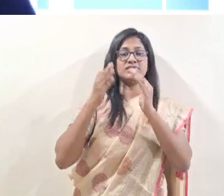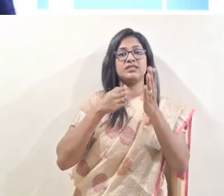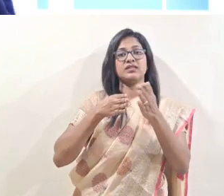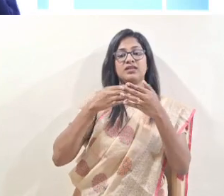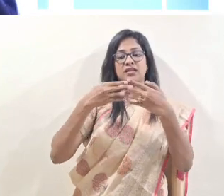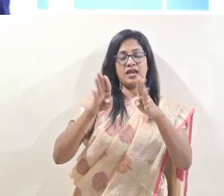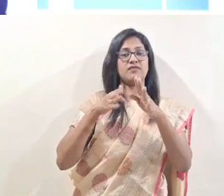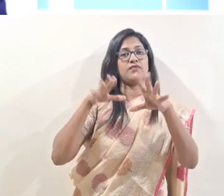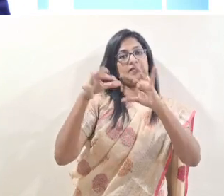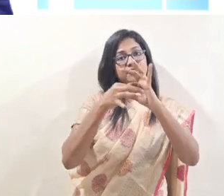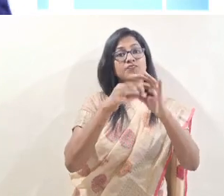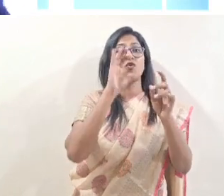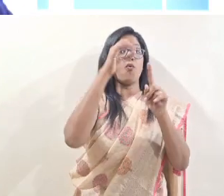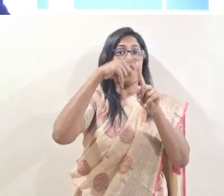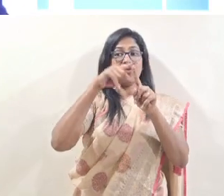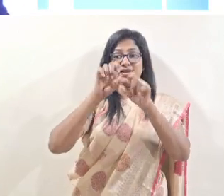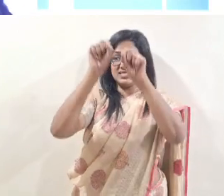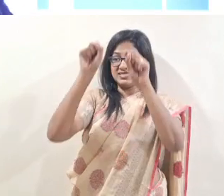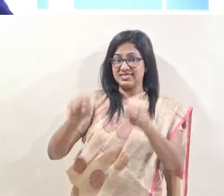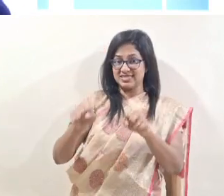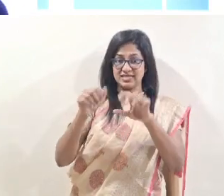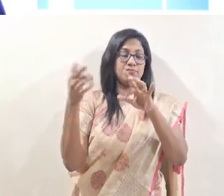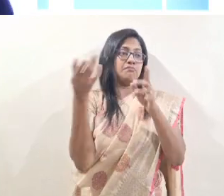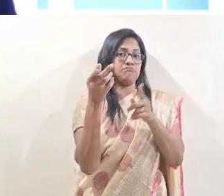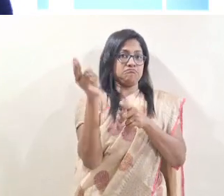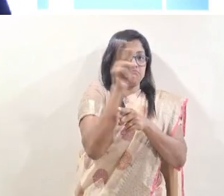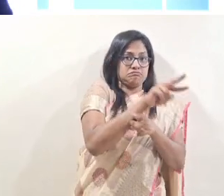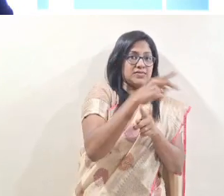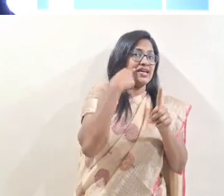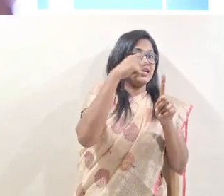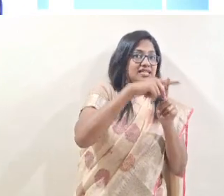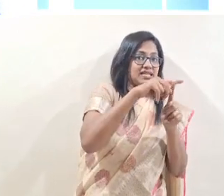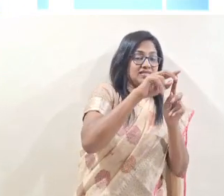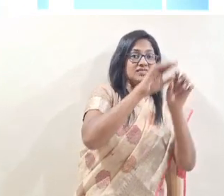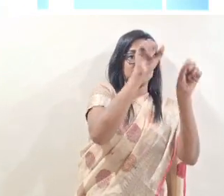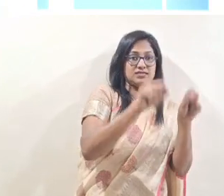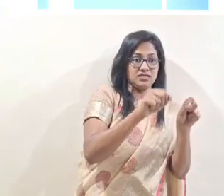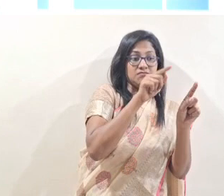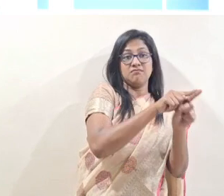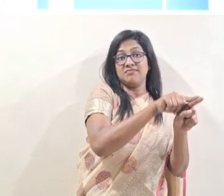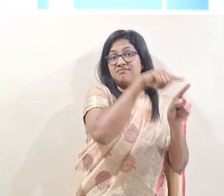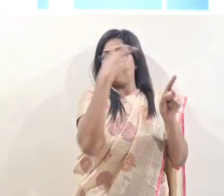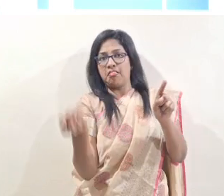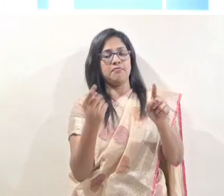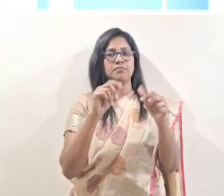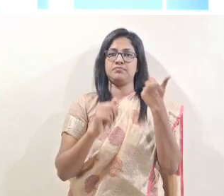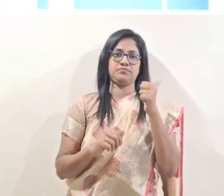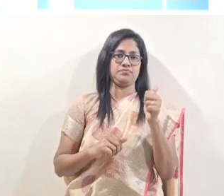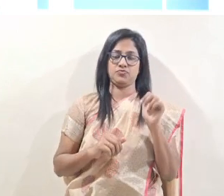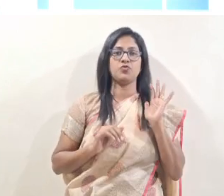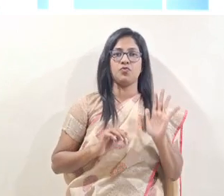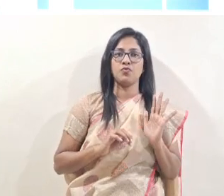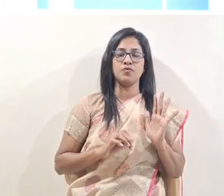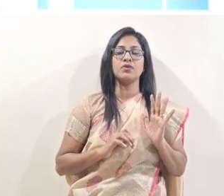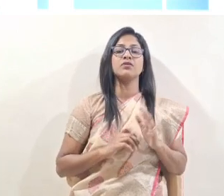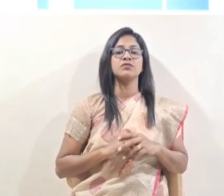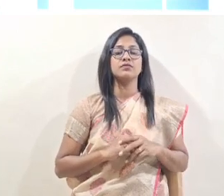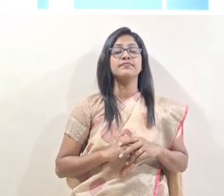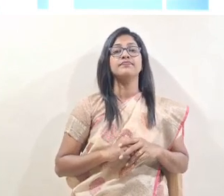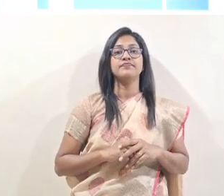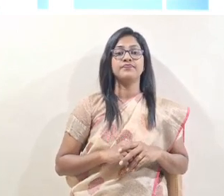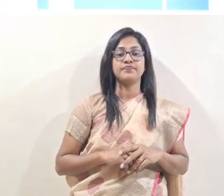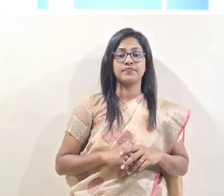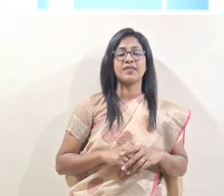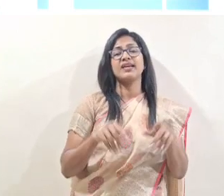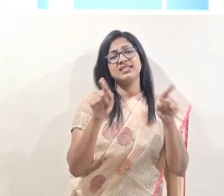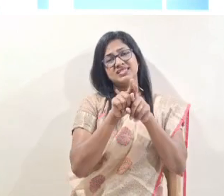go only from the OT system, that is railway system, to the IT system. It can't come from the IT system to the OT system. So that is one.